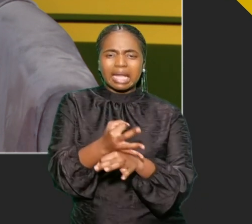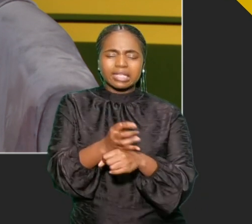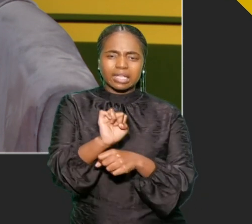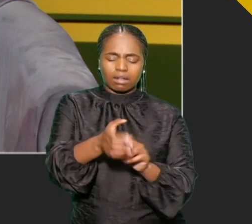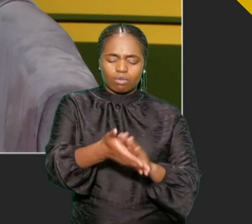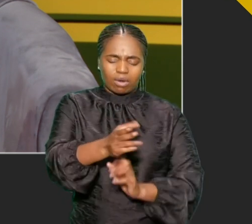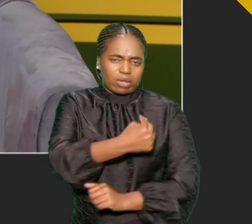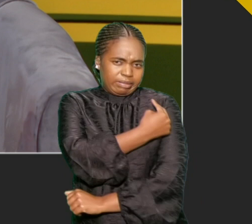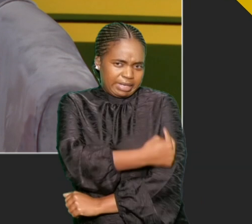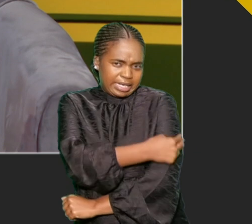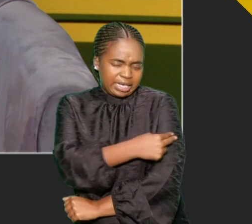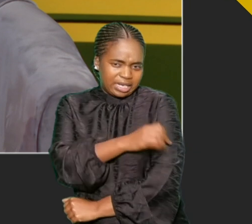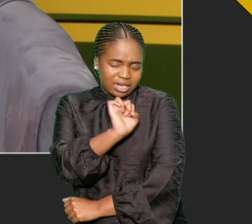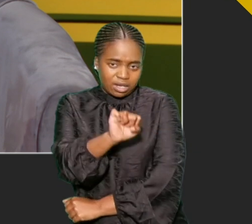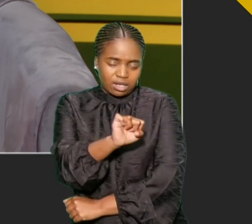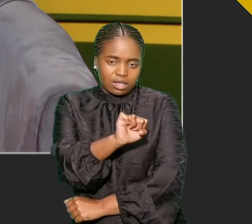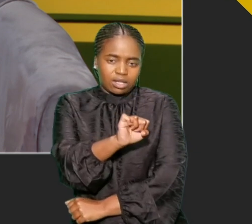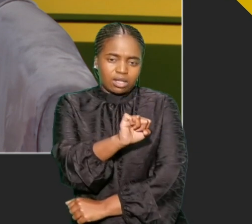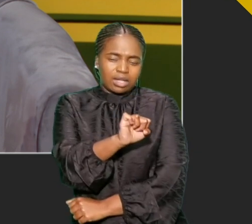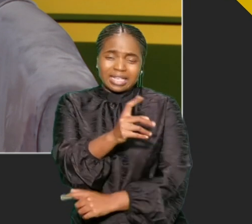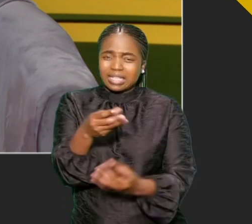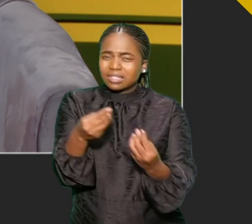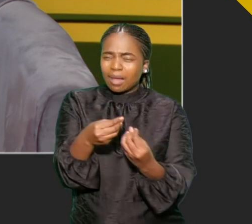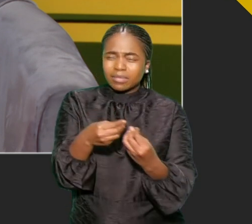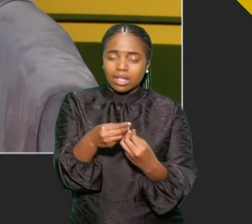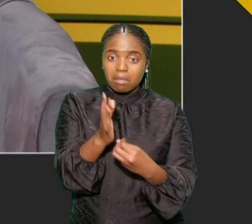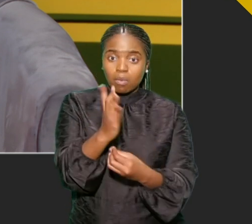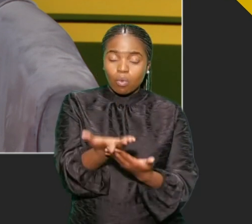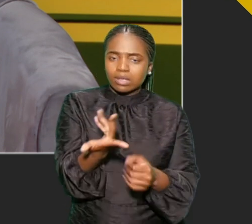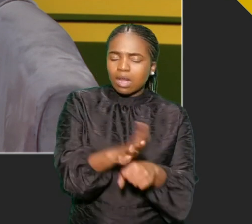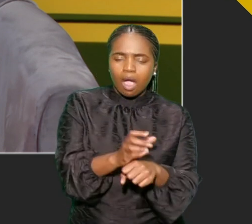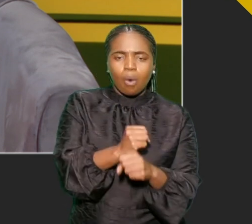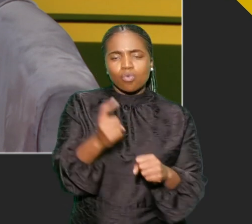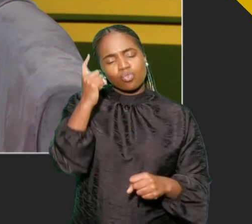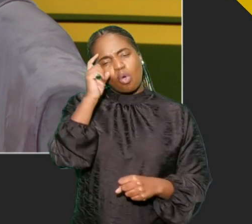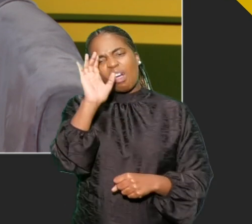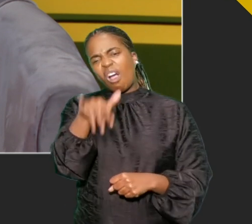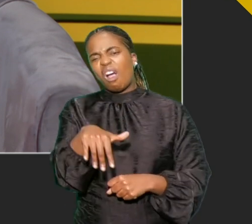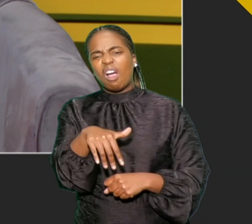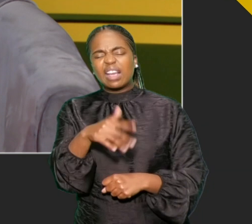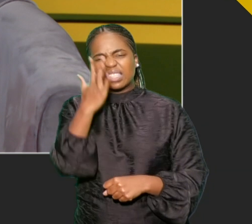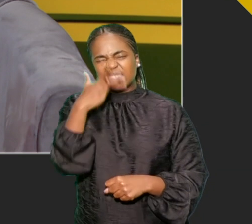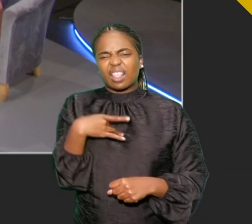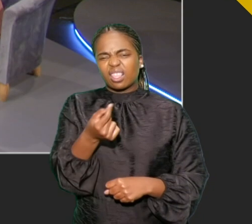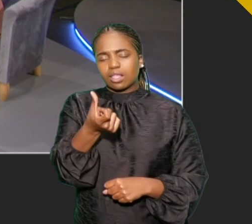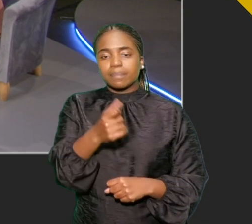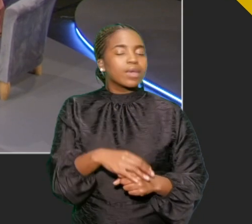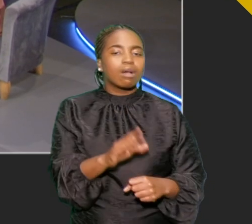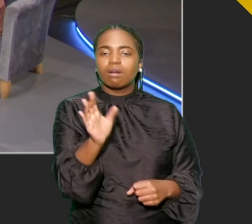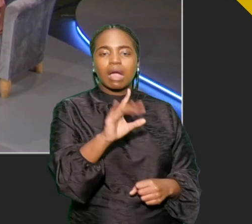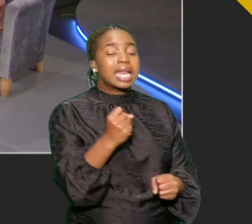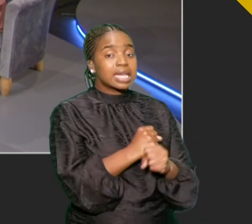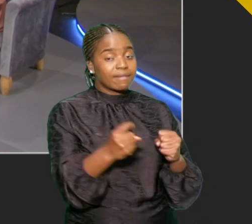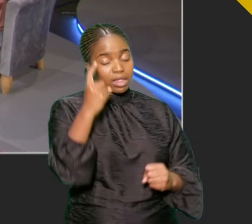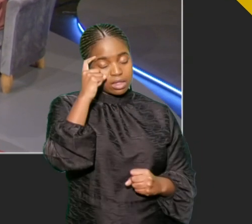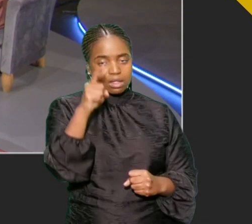ko spetlele lihu, is it something that you even thought about? No, I did not thought about